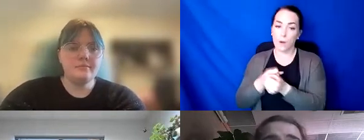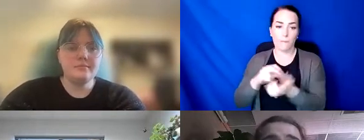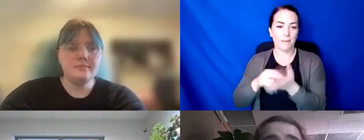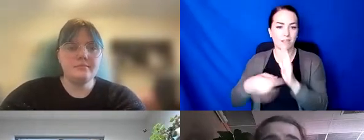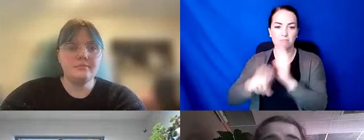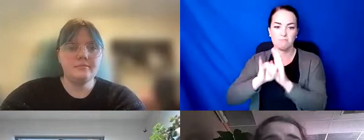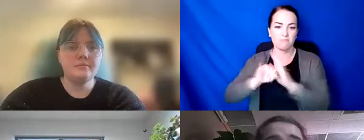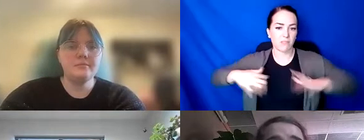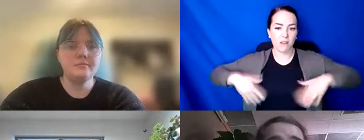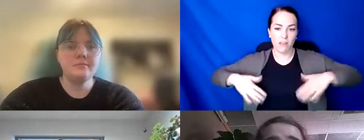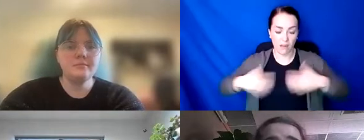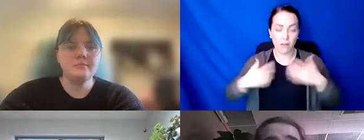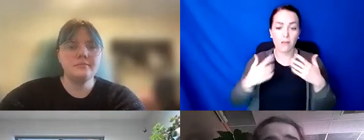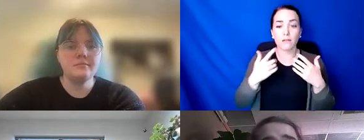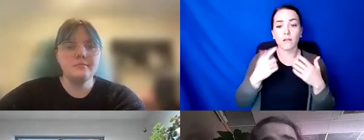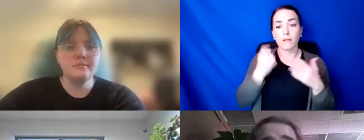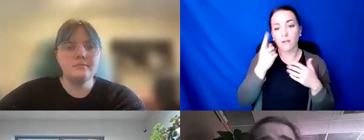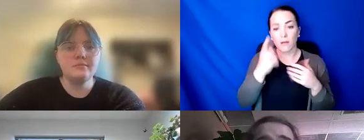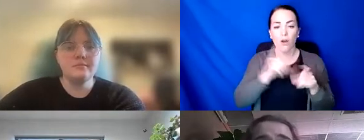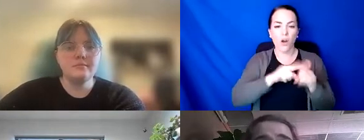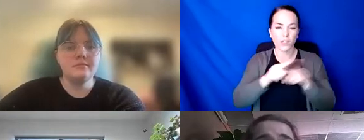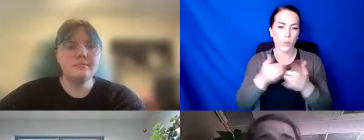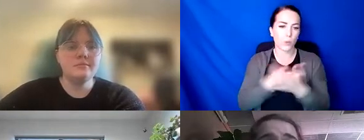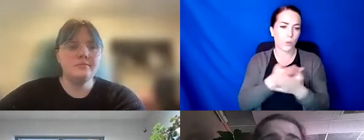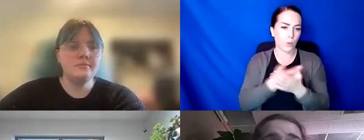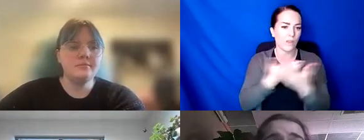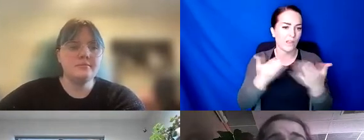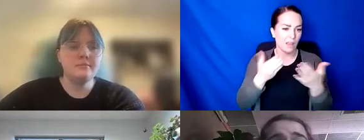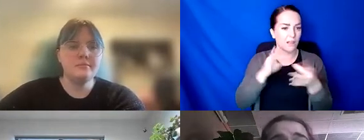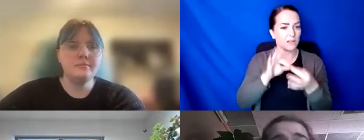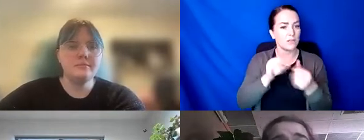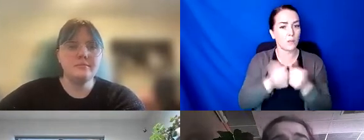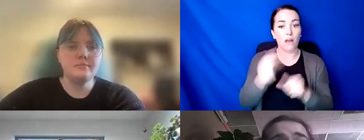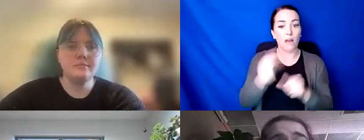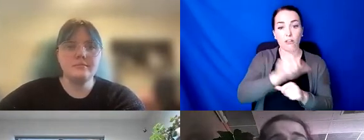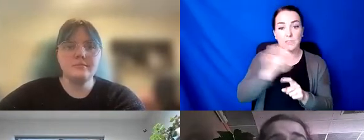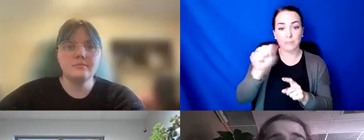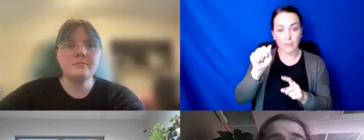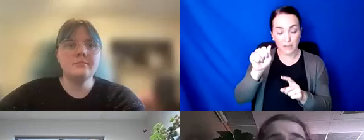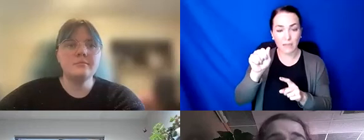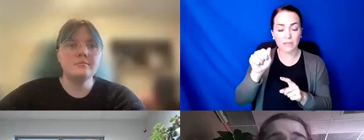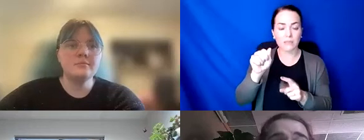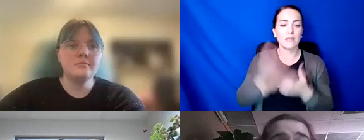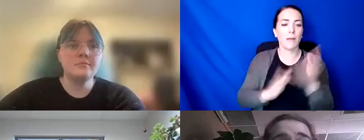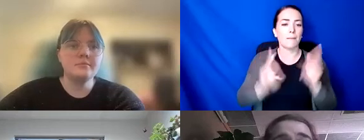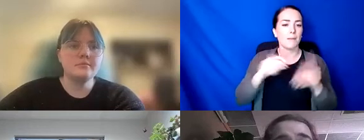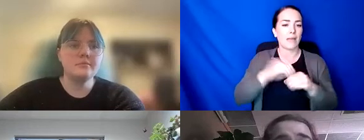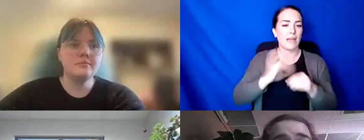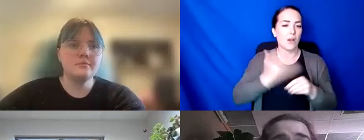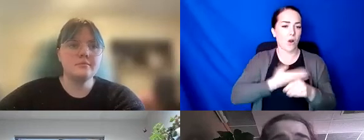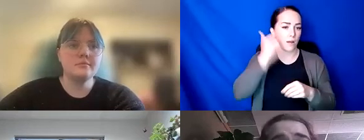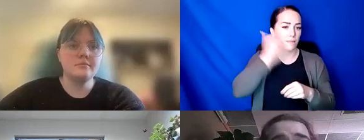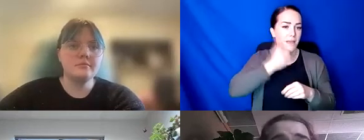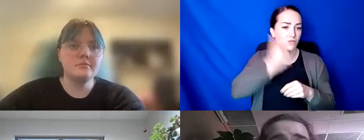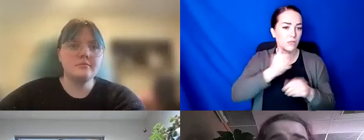of you know, new things about some disabilities that people in our mainstream society